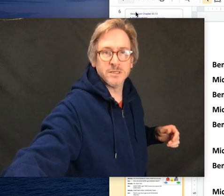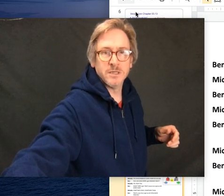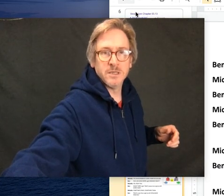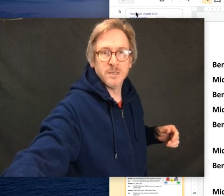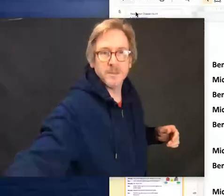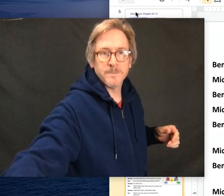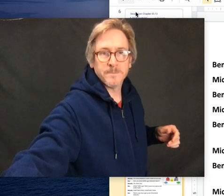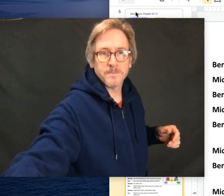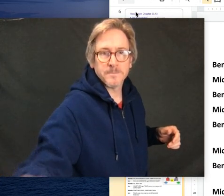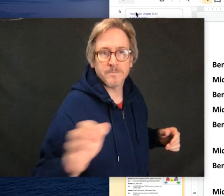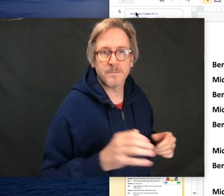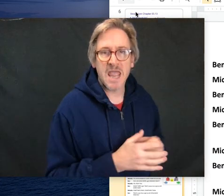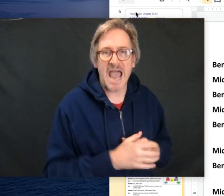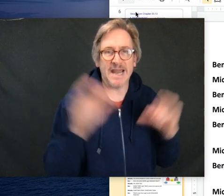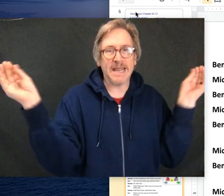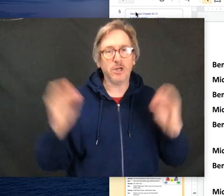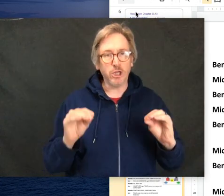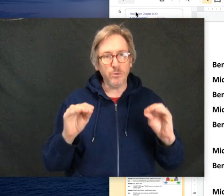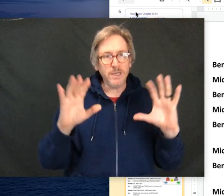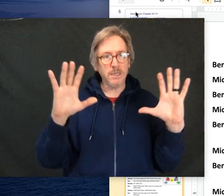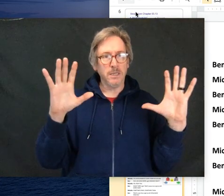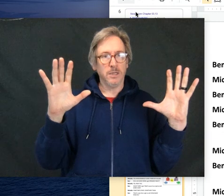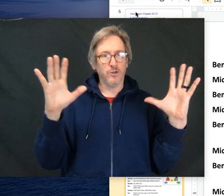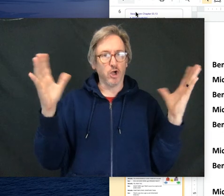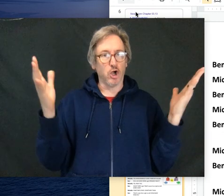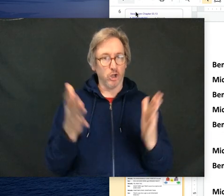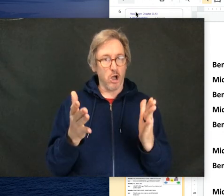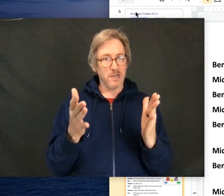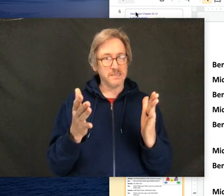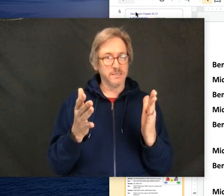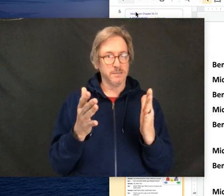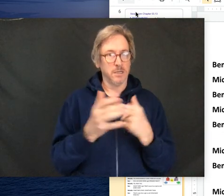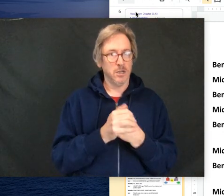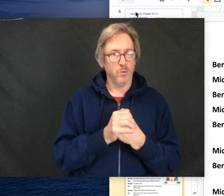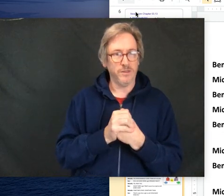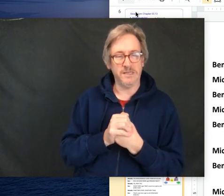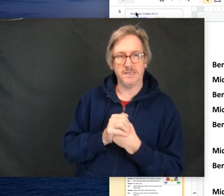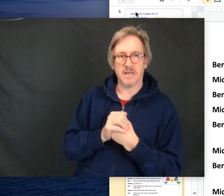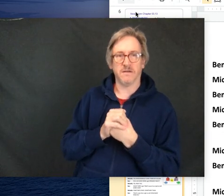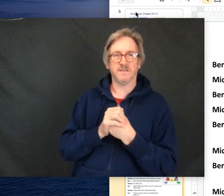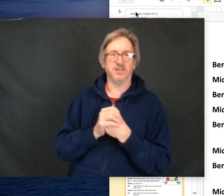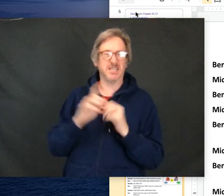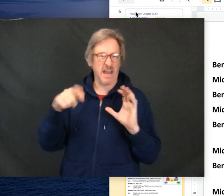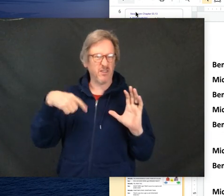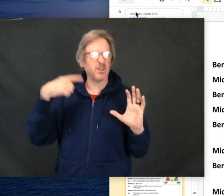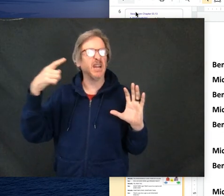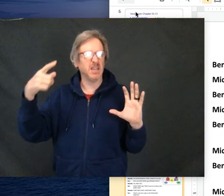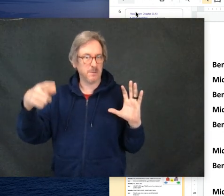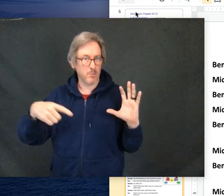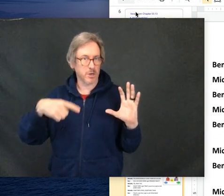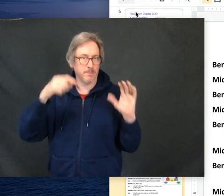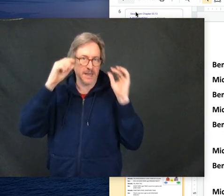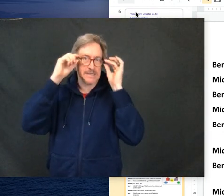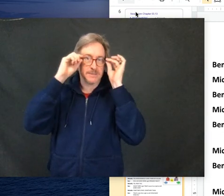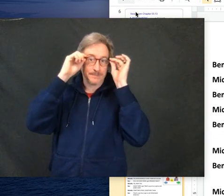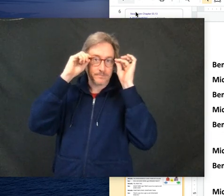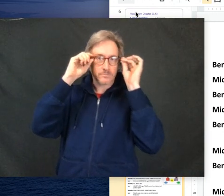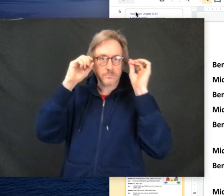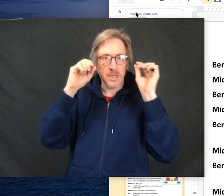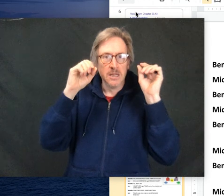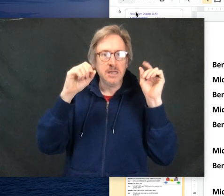conversations. And I included the gloss with these conversations now that they're getting a little bit more